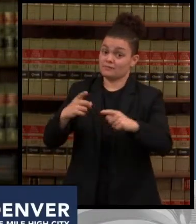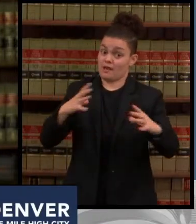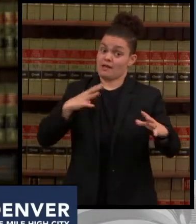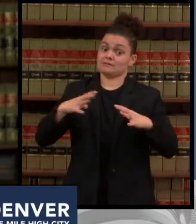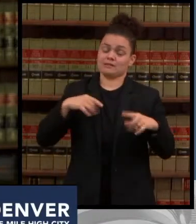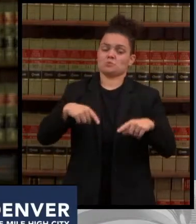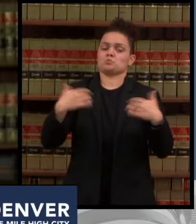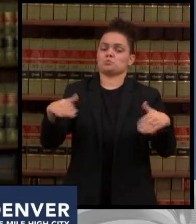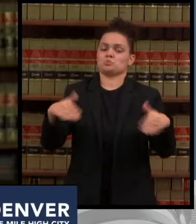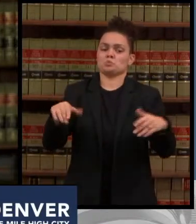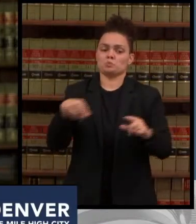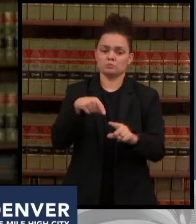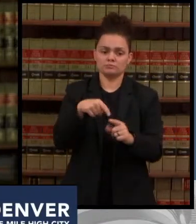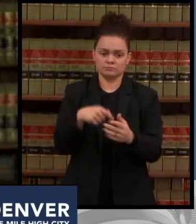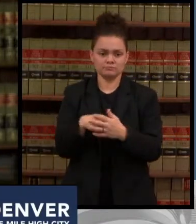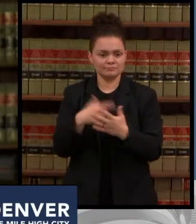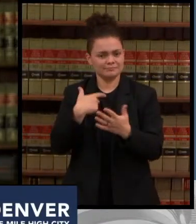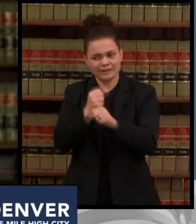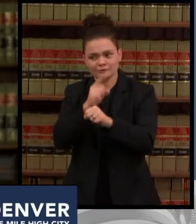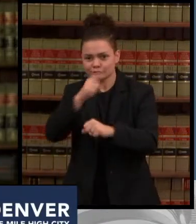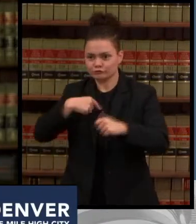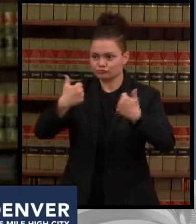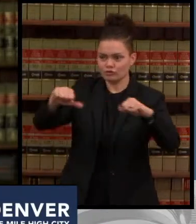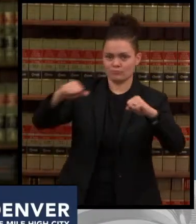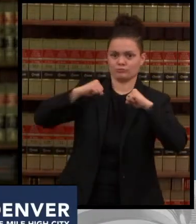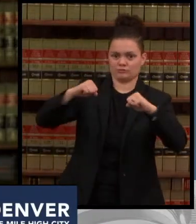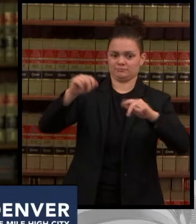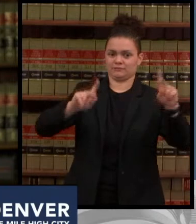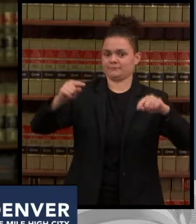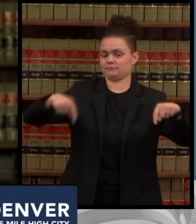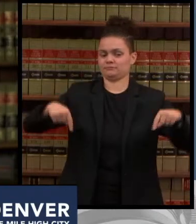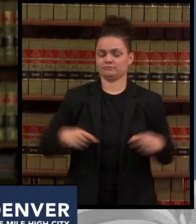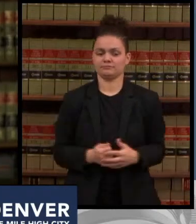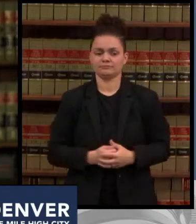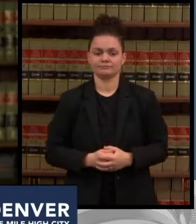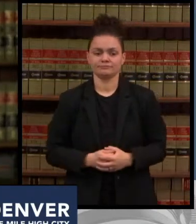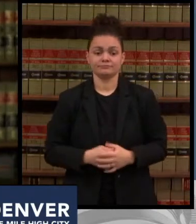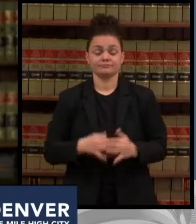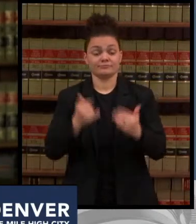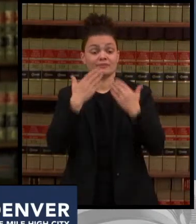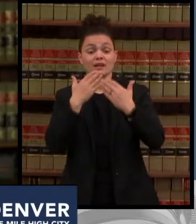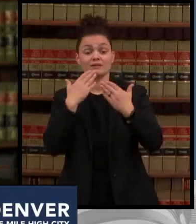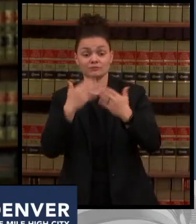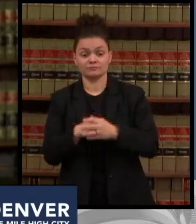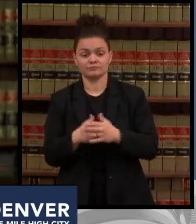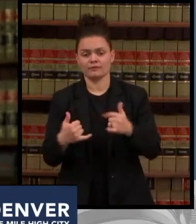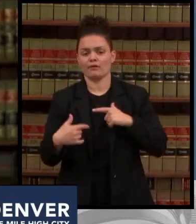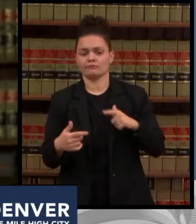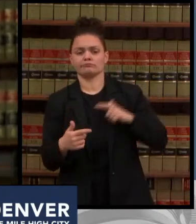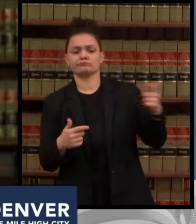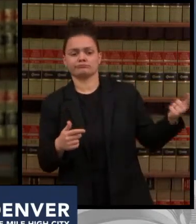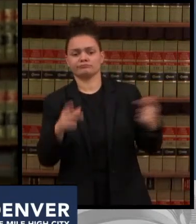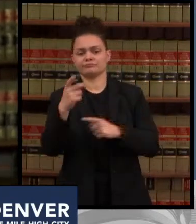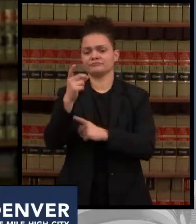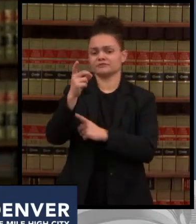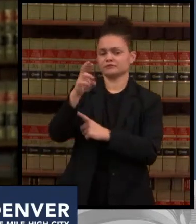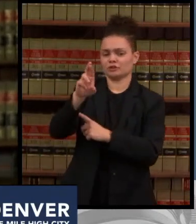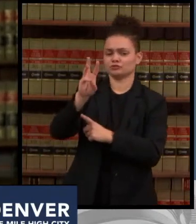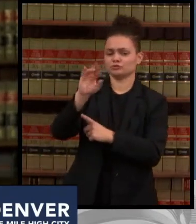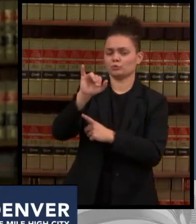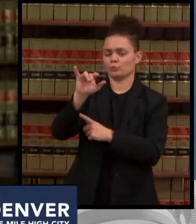possible. Thank you. And it's my pleasure now to turn over the podium to Dr. Robin Wittenstein. Robin is